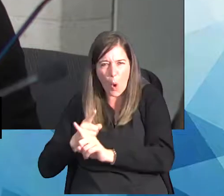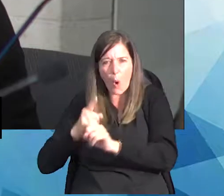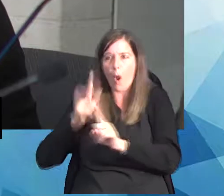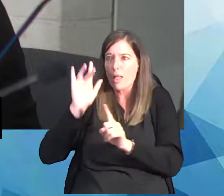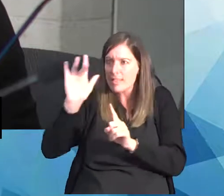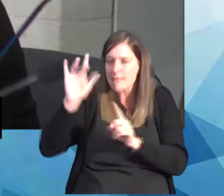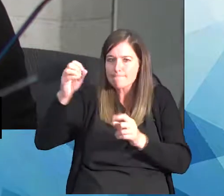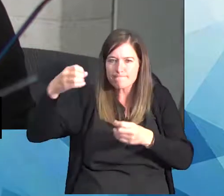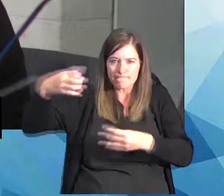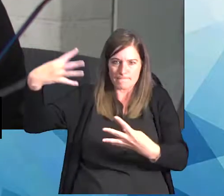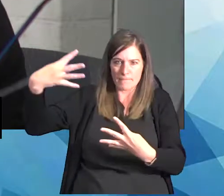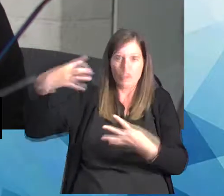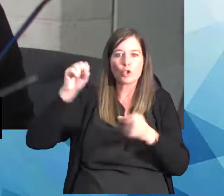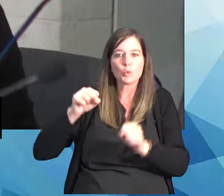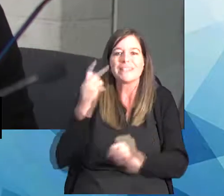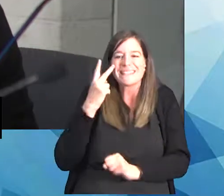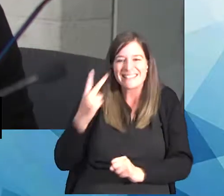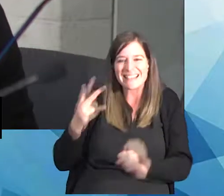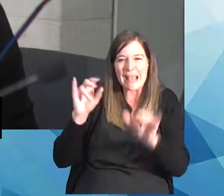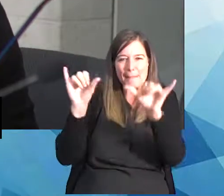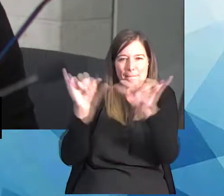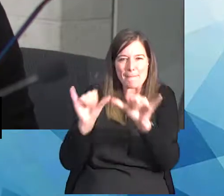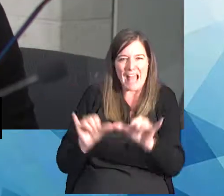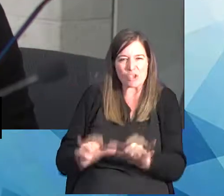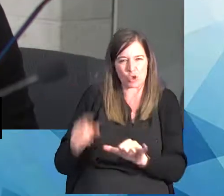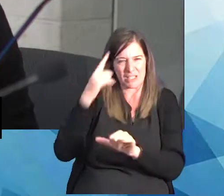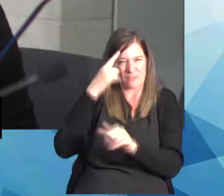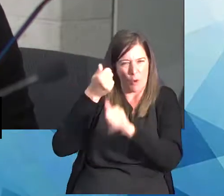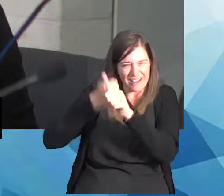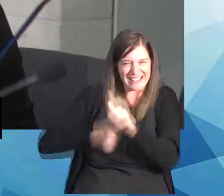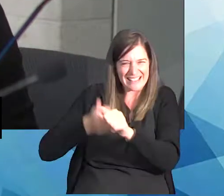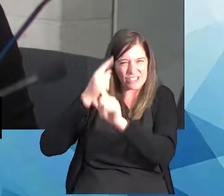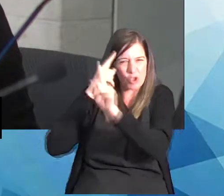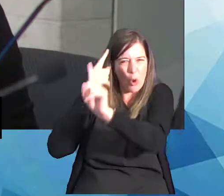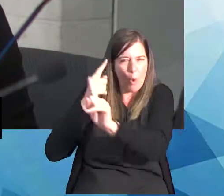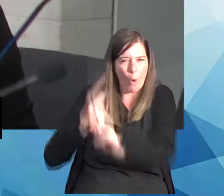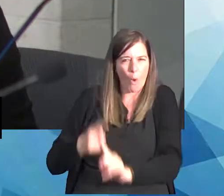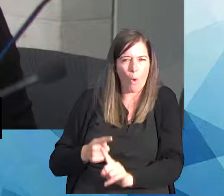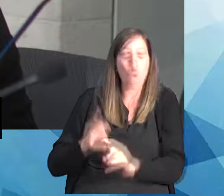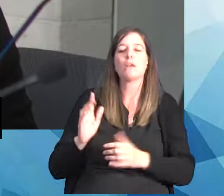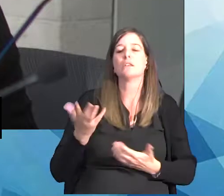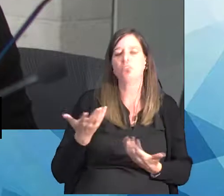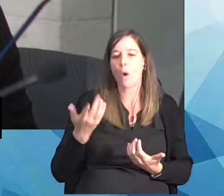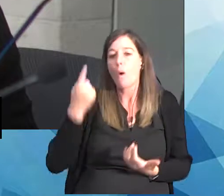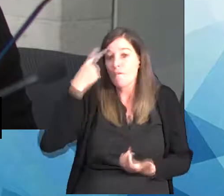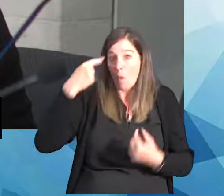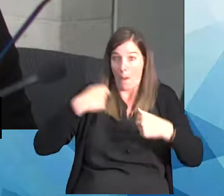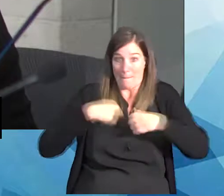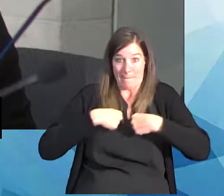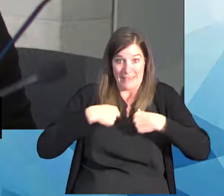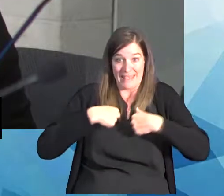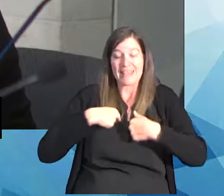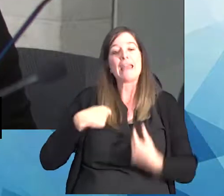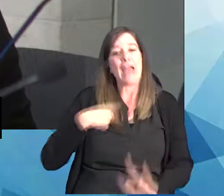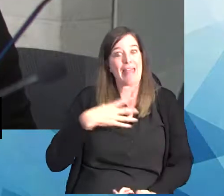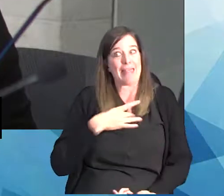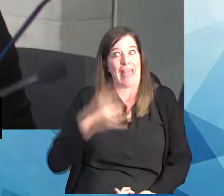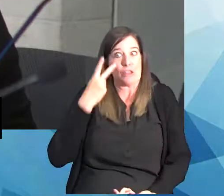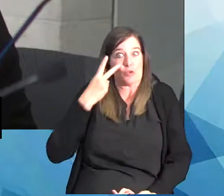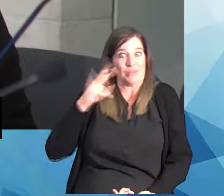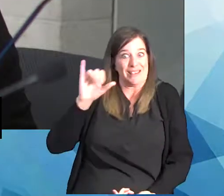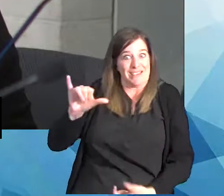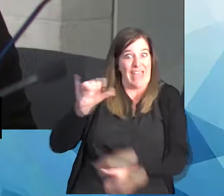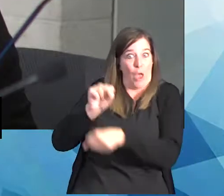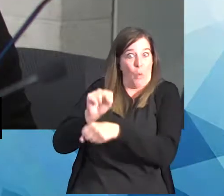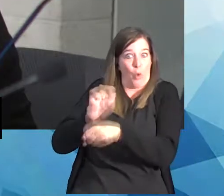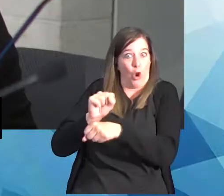was for the next meeting, for me, I'd at least like to see, one, hopefully that'll be working to some extent on